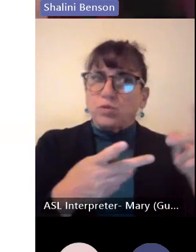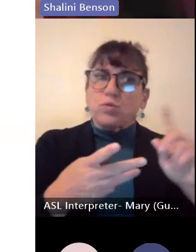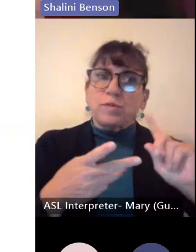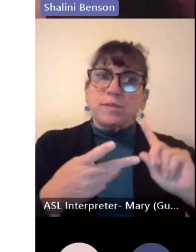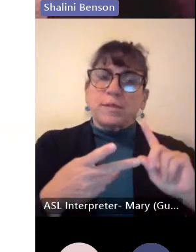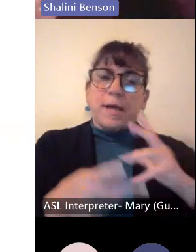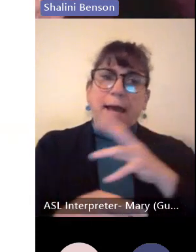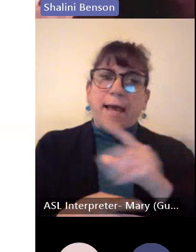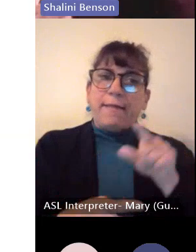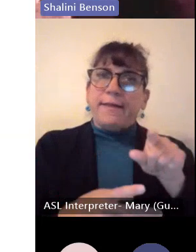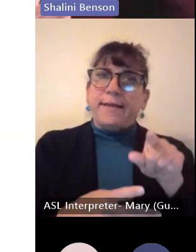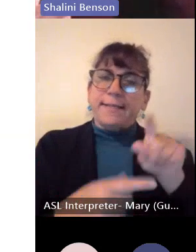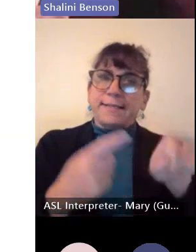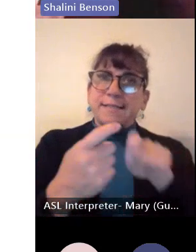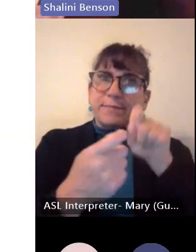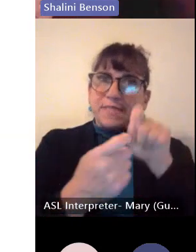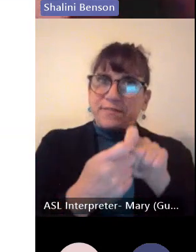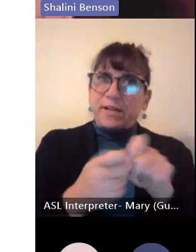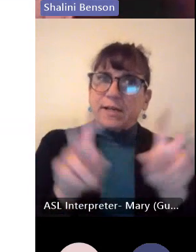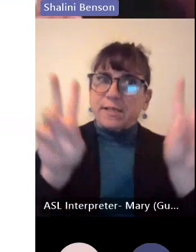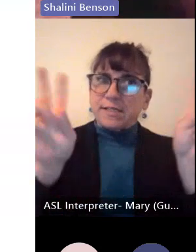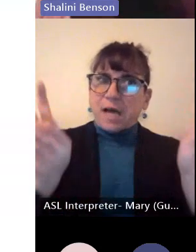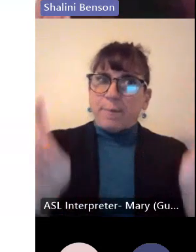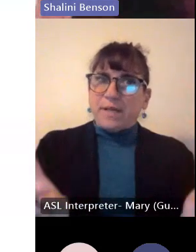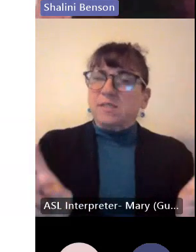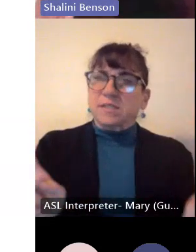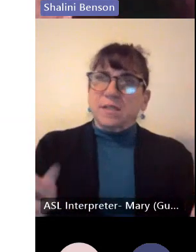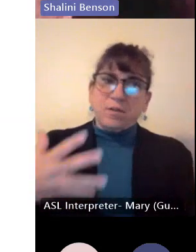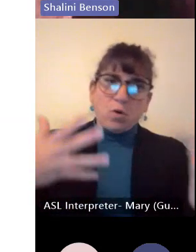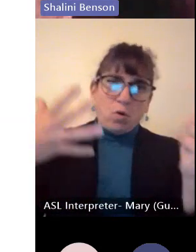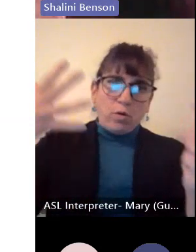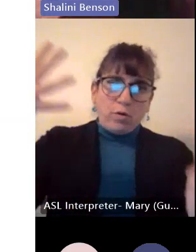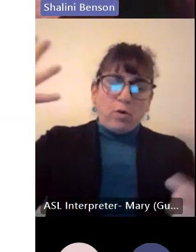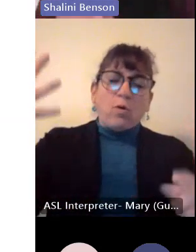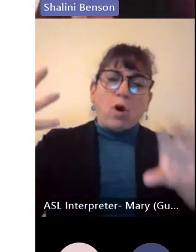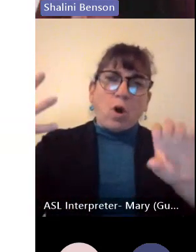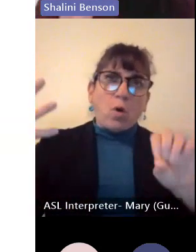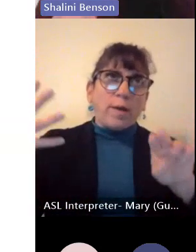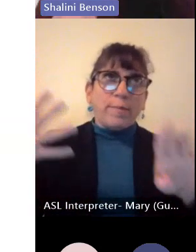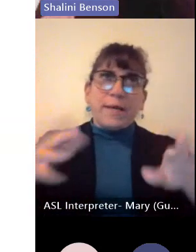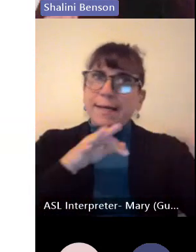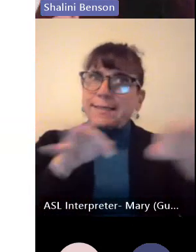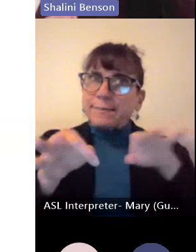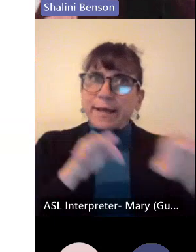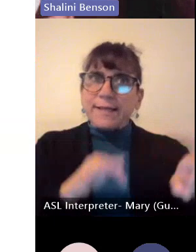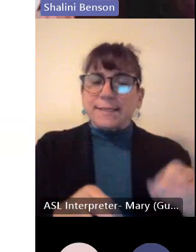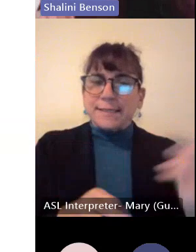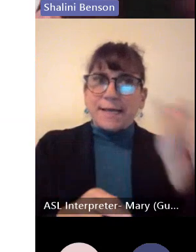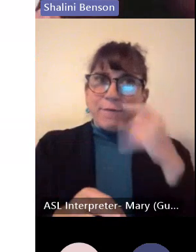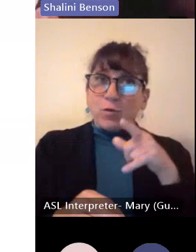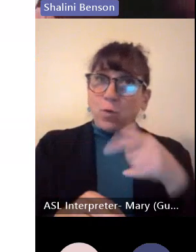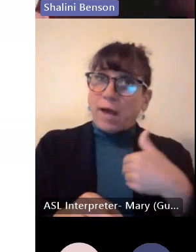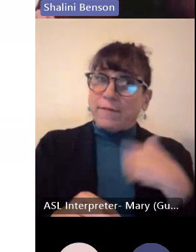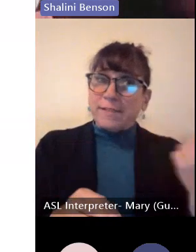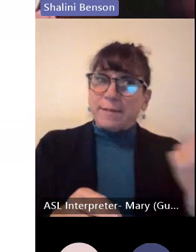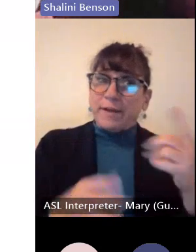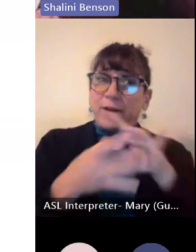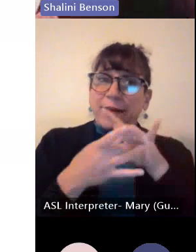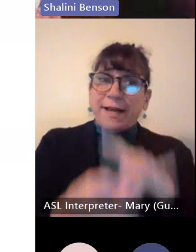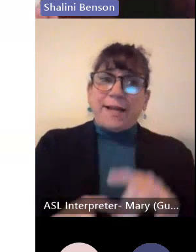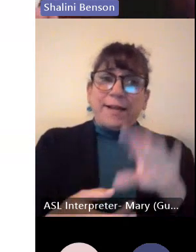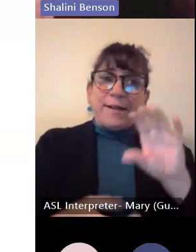these particular specific topics go through, and OMB tells you, hey, if you have something related to spectrum